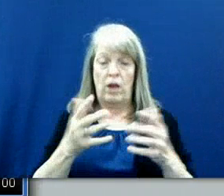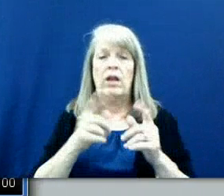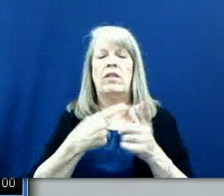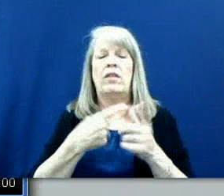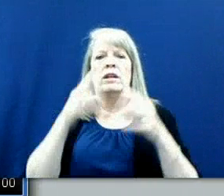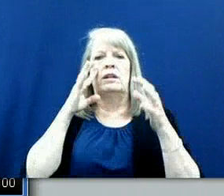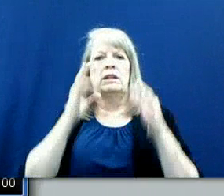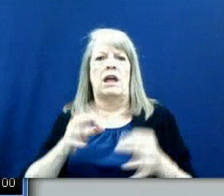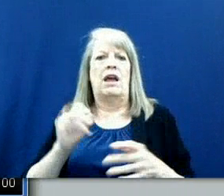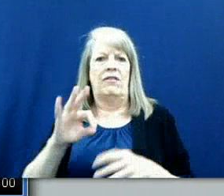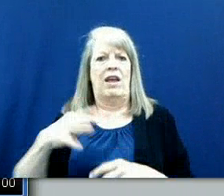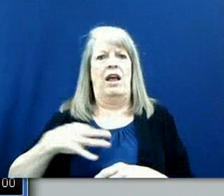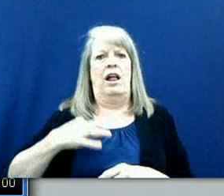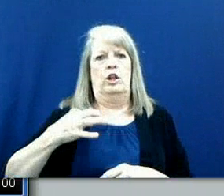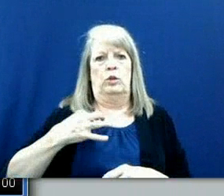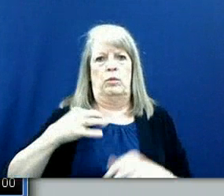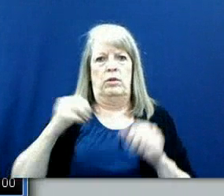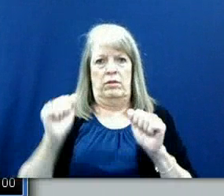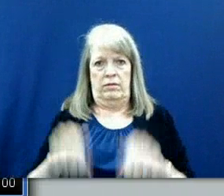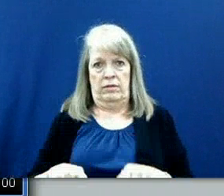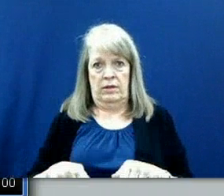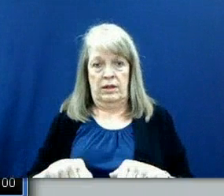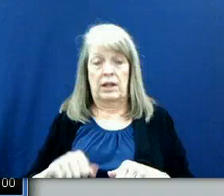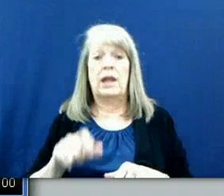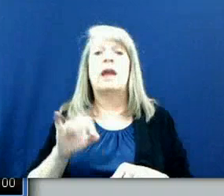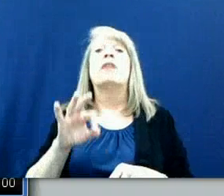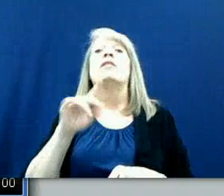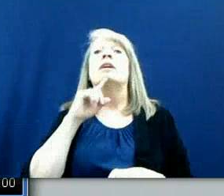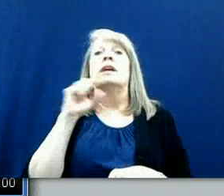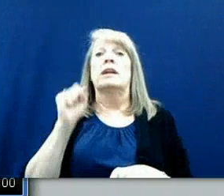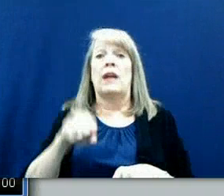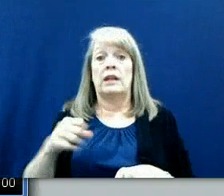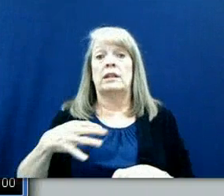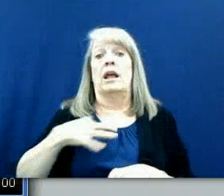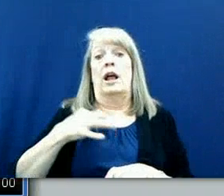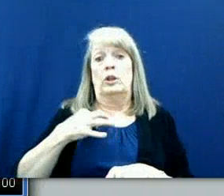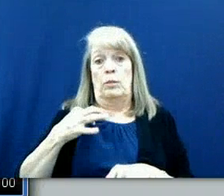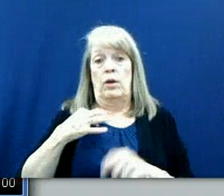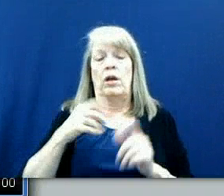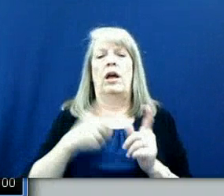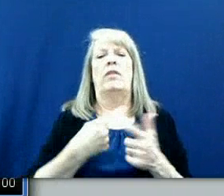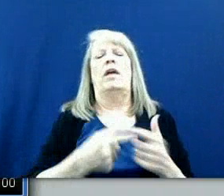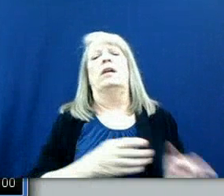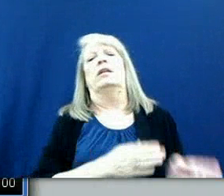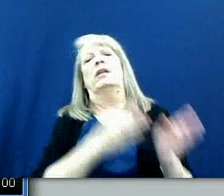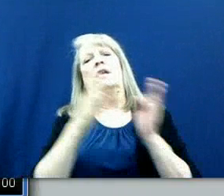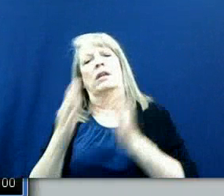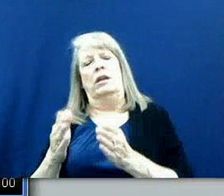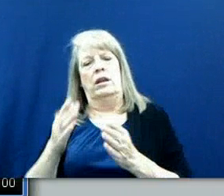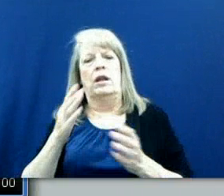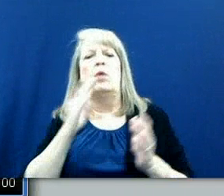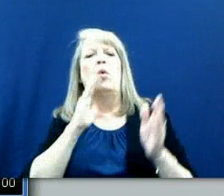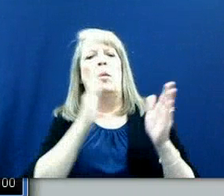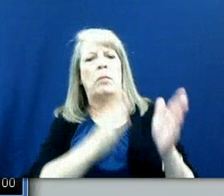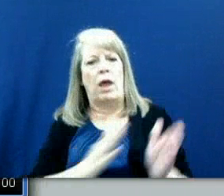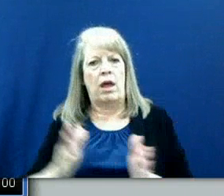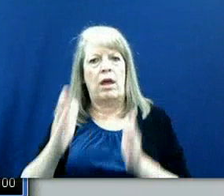is determined. If eligible, then a planning process occurs